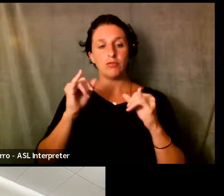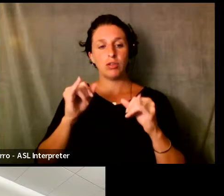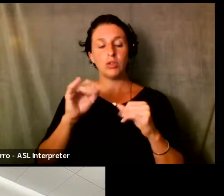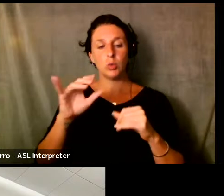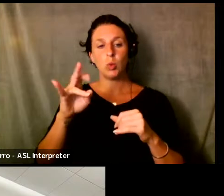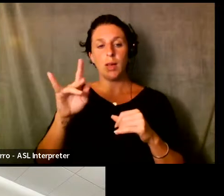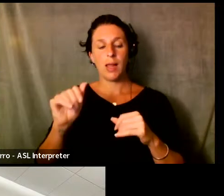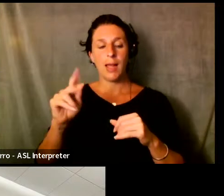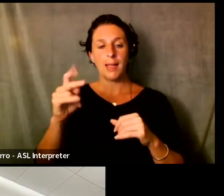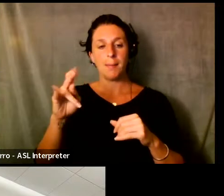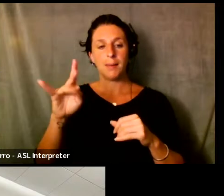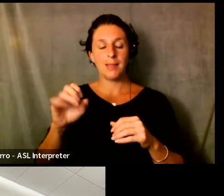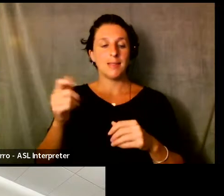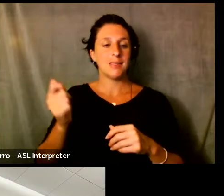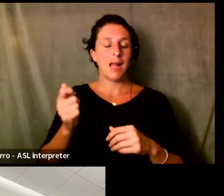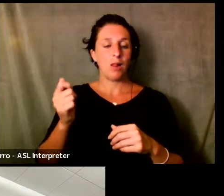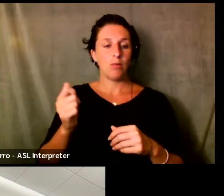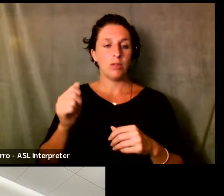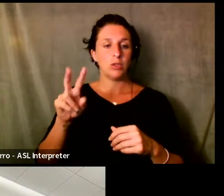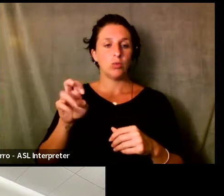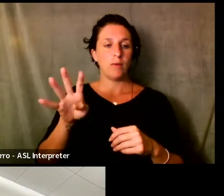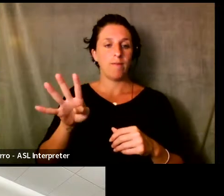Kemke, salary